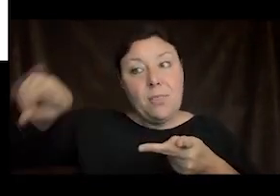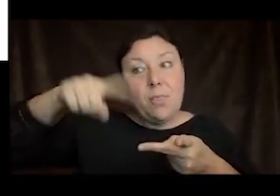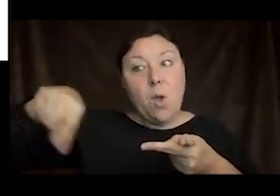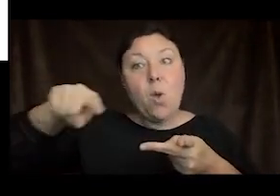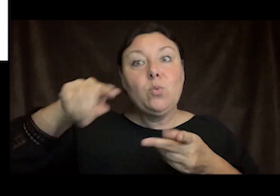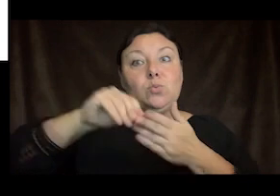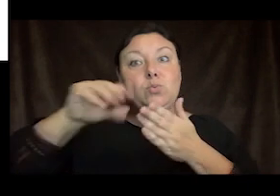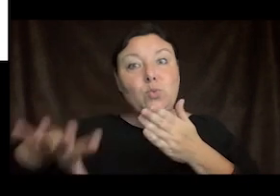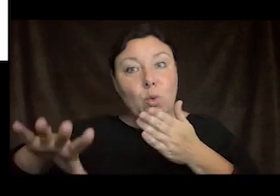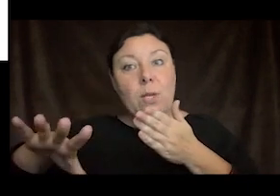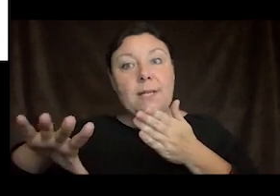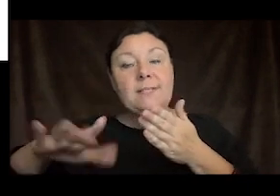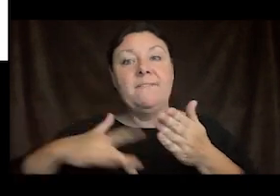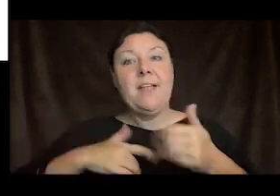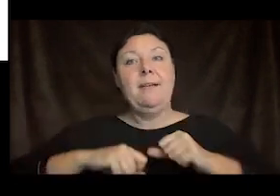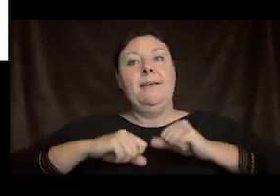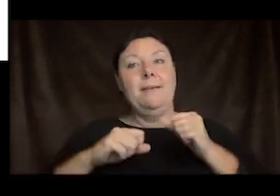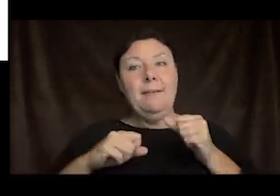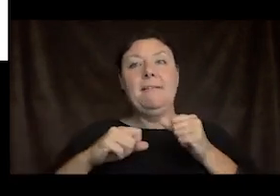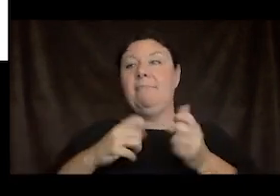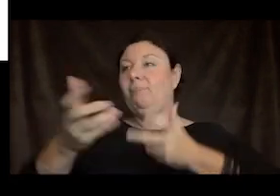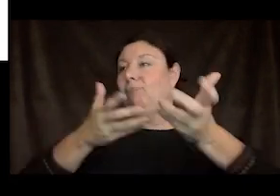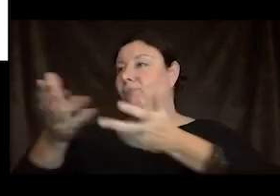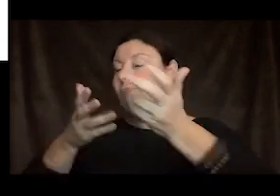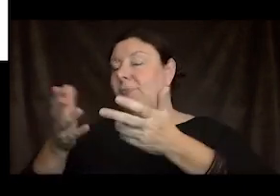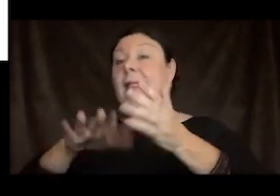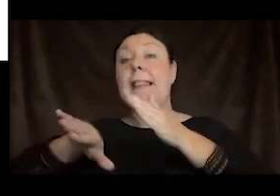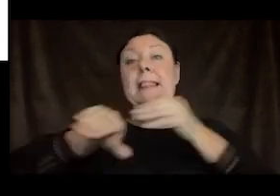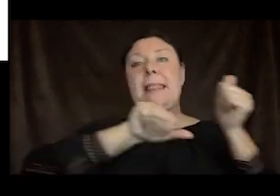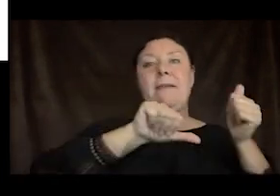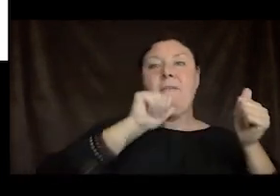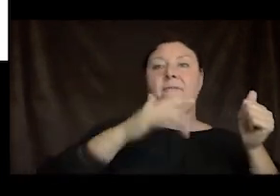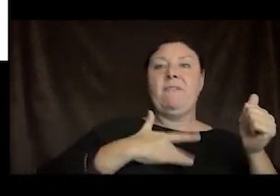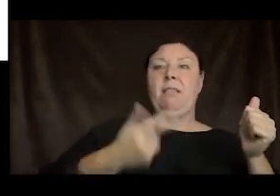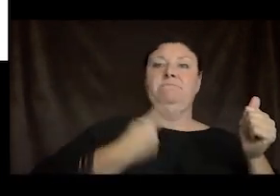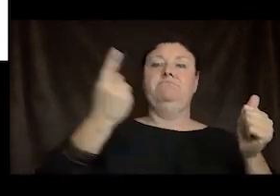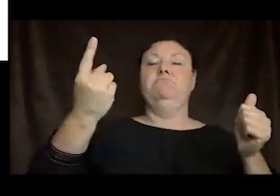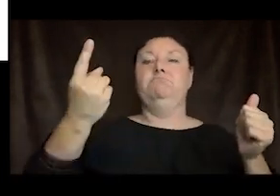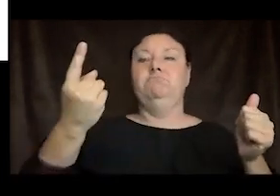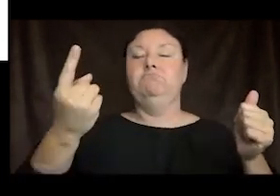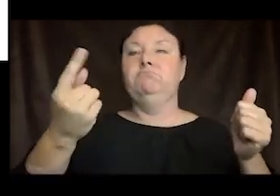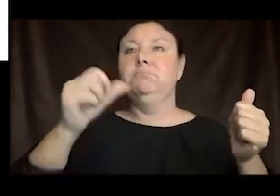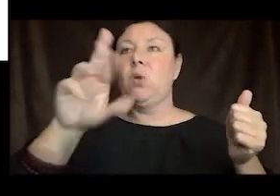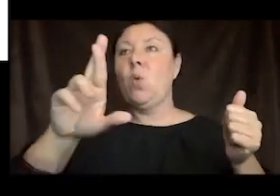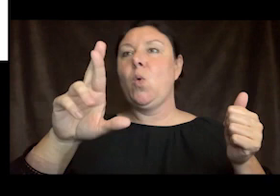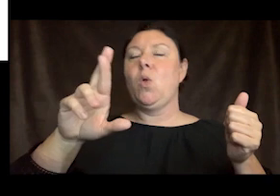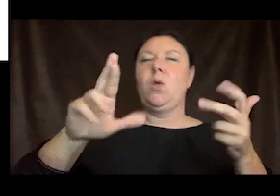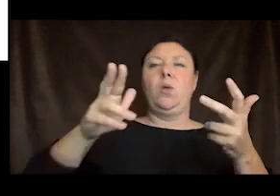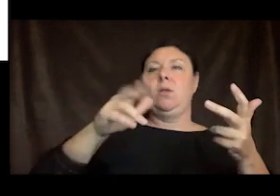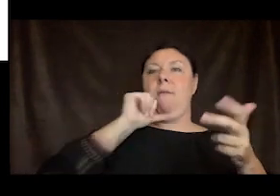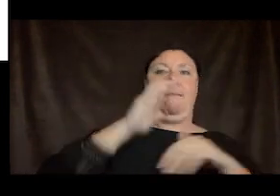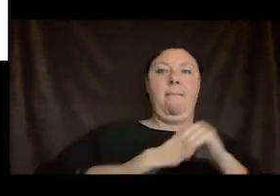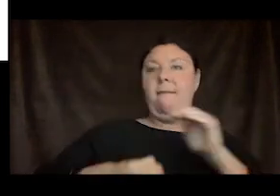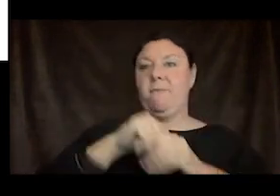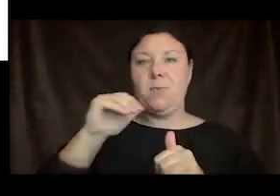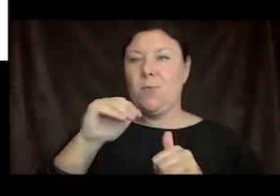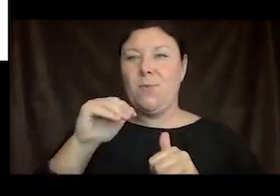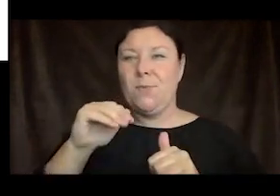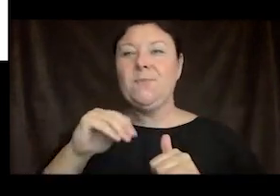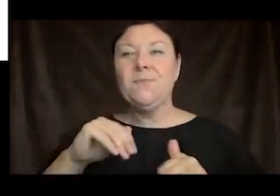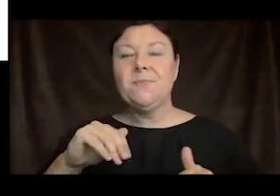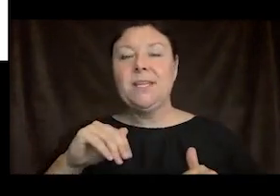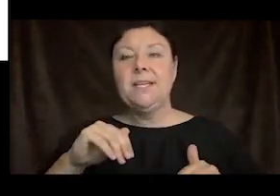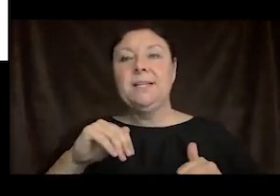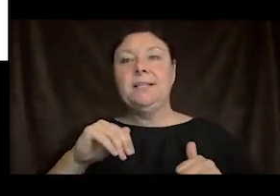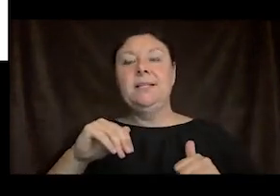thinking differently, they've been provided the opportunity. And if they leave thinking that what they believe is superior to